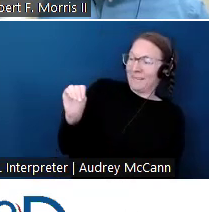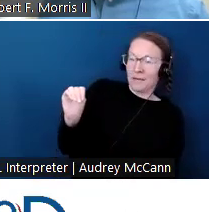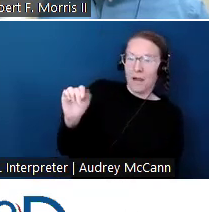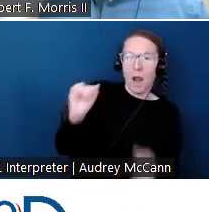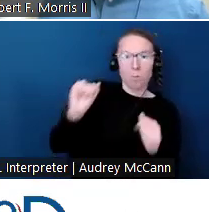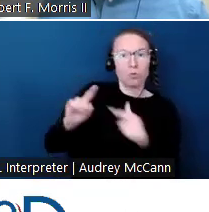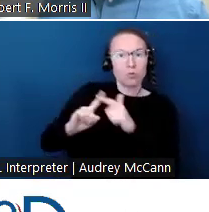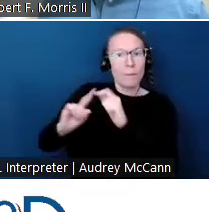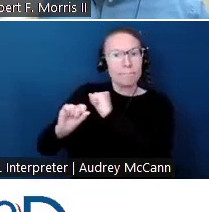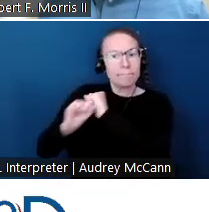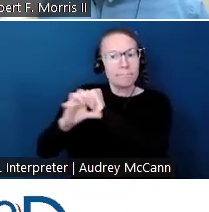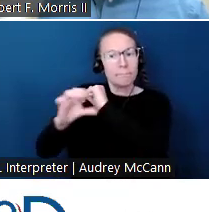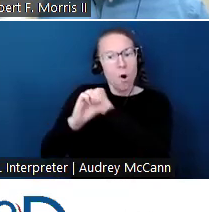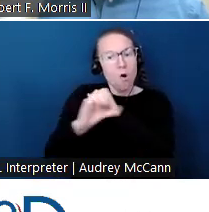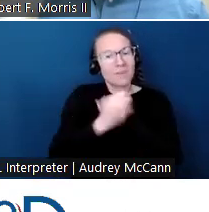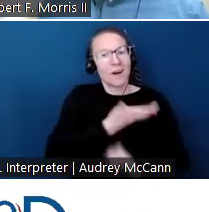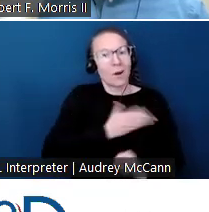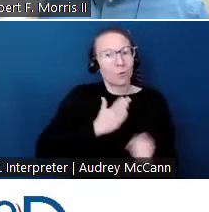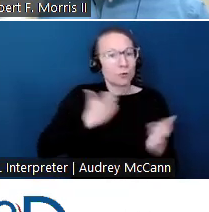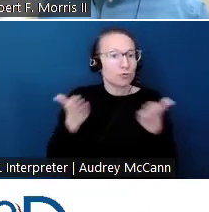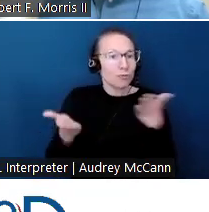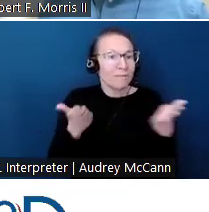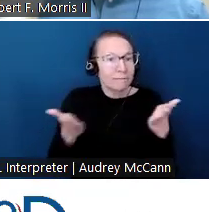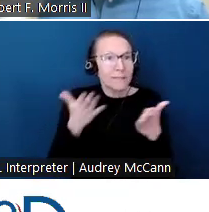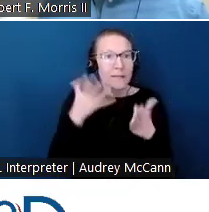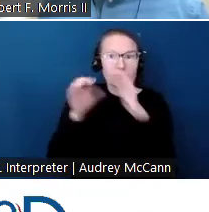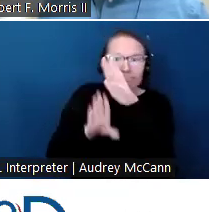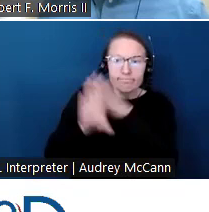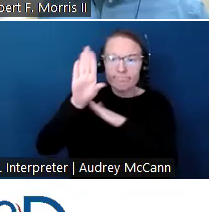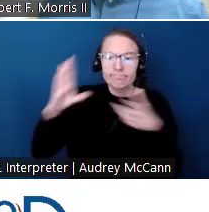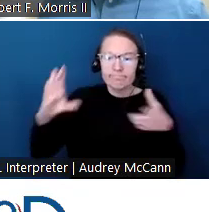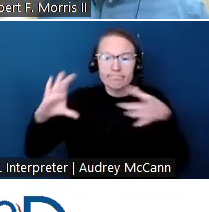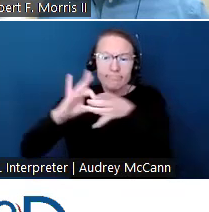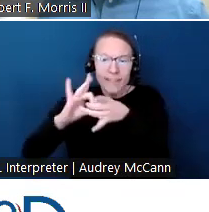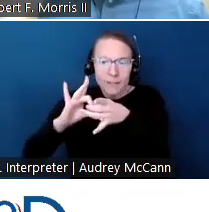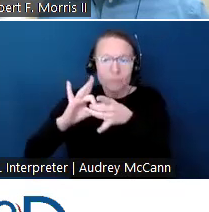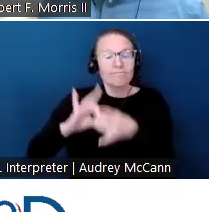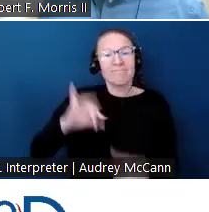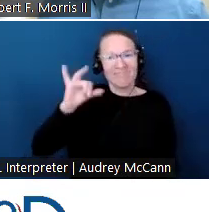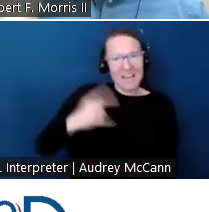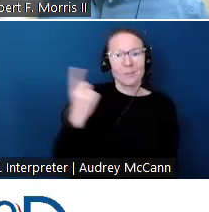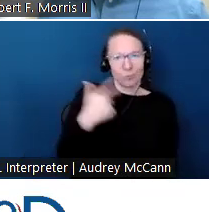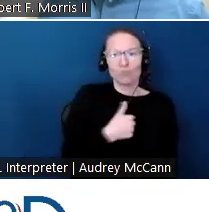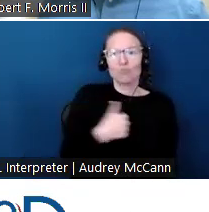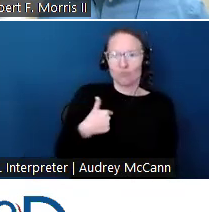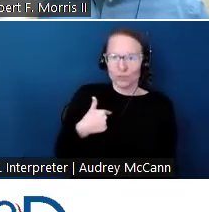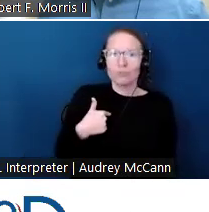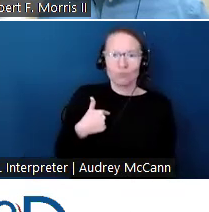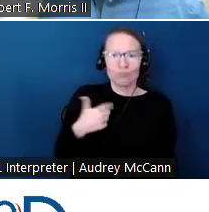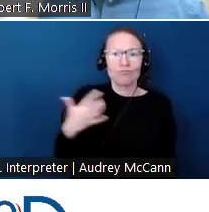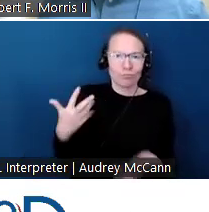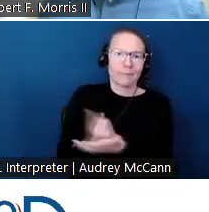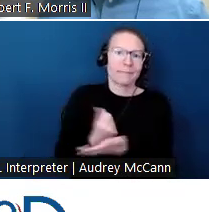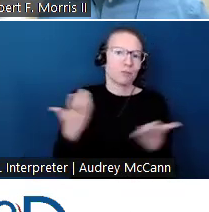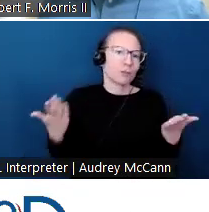market some of our services and build those connections. And that's something that we definitely use here. And if